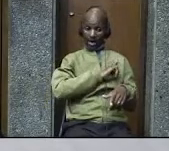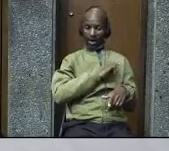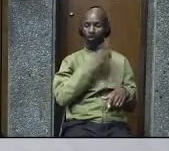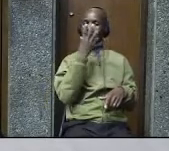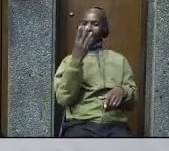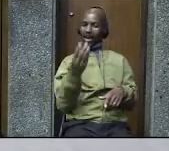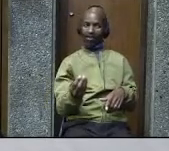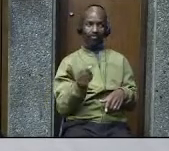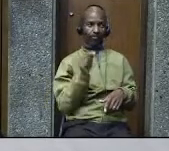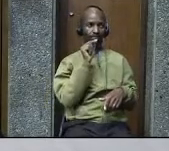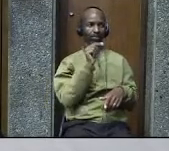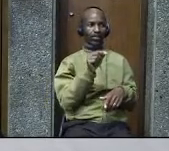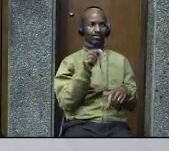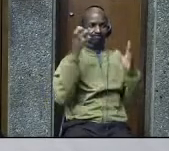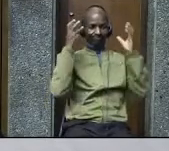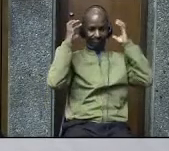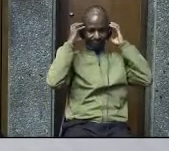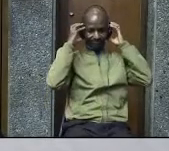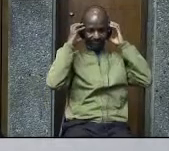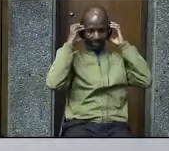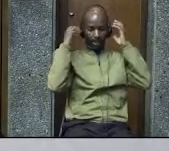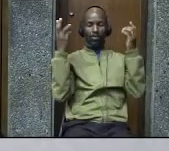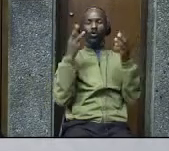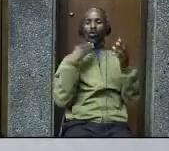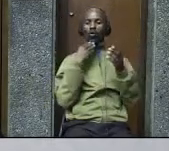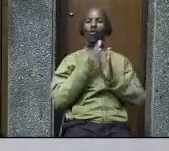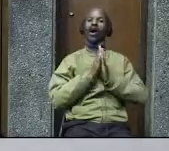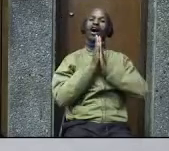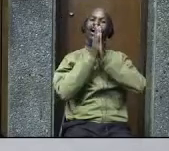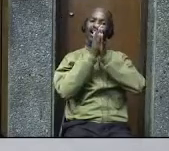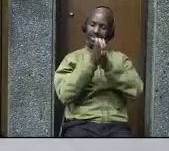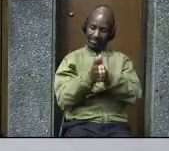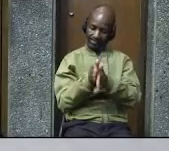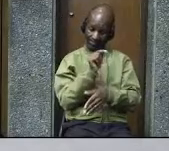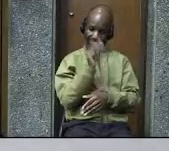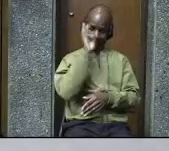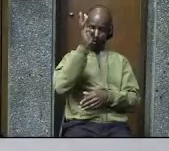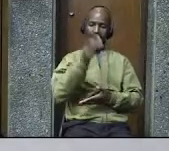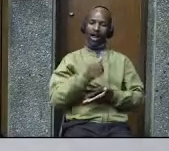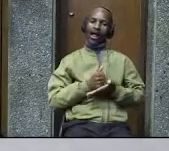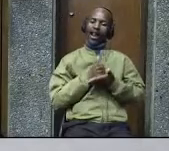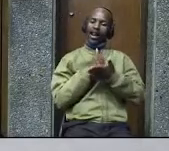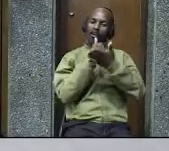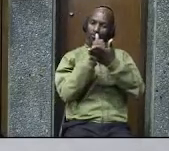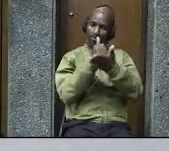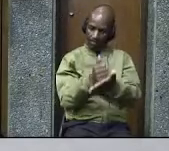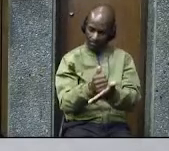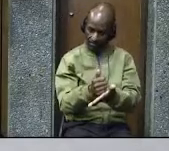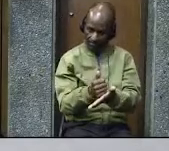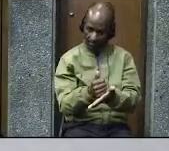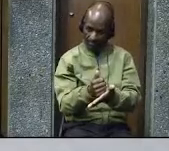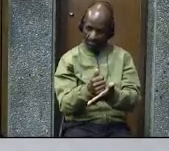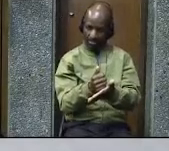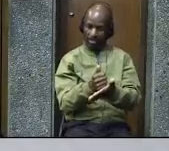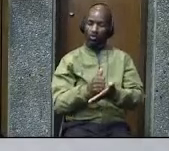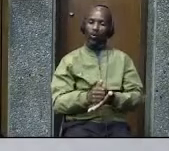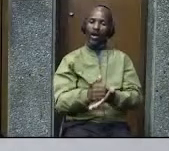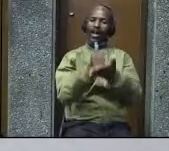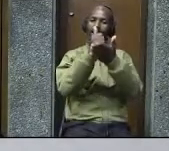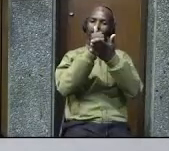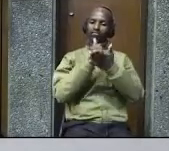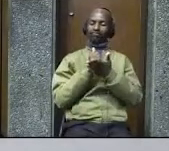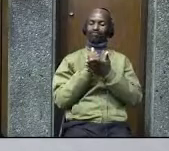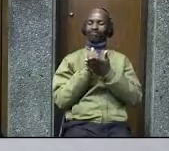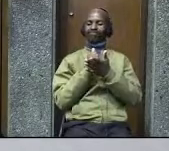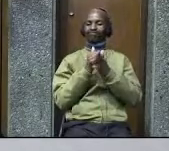have this, and those that have requested it, this will help in terms of assisting